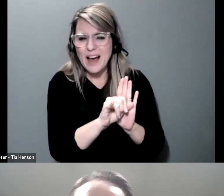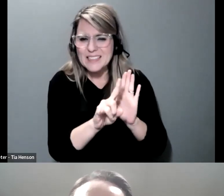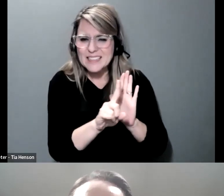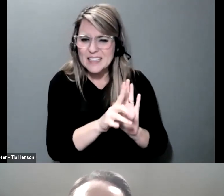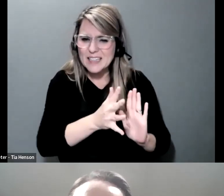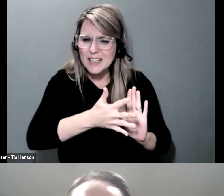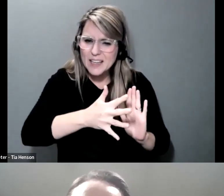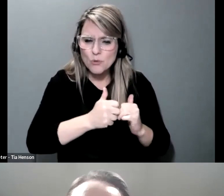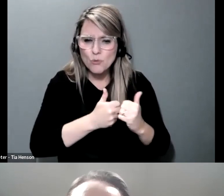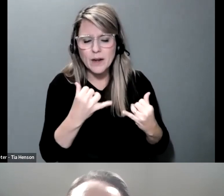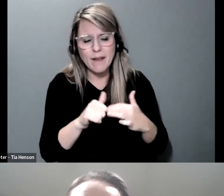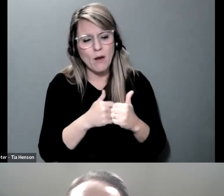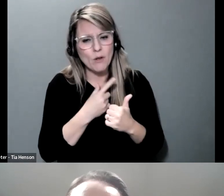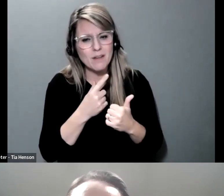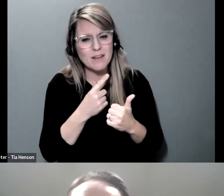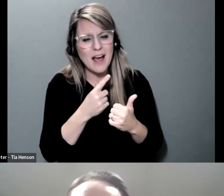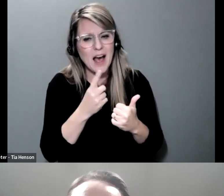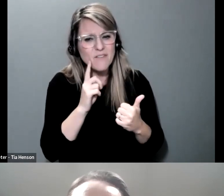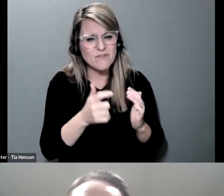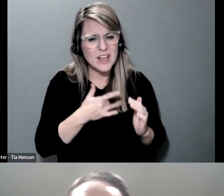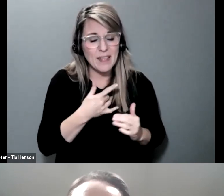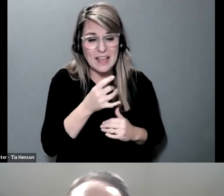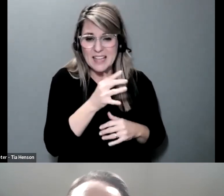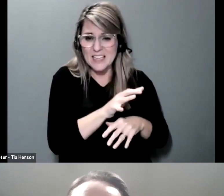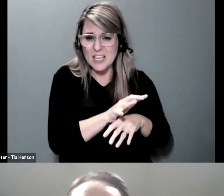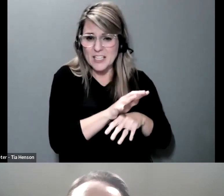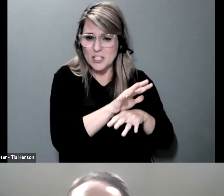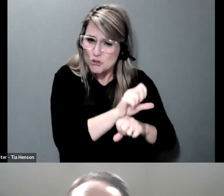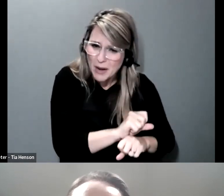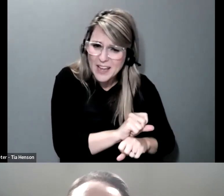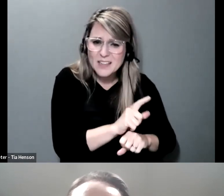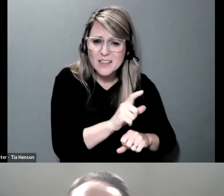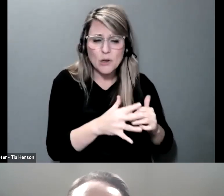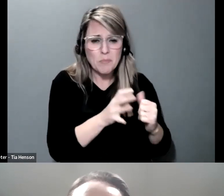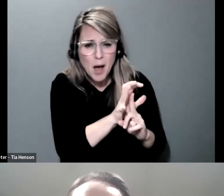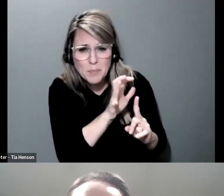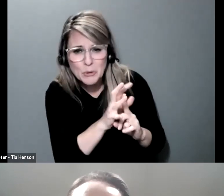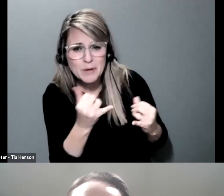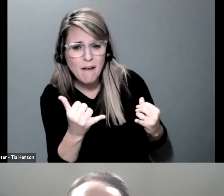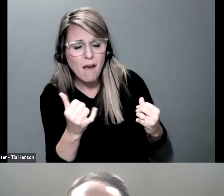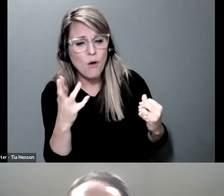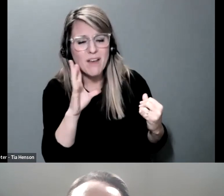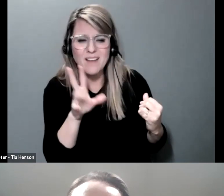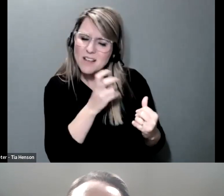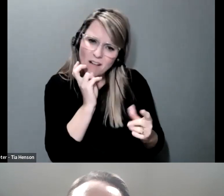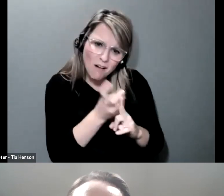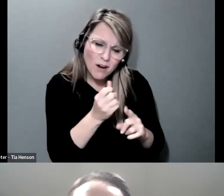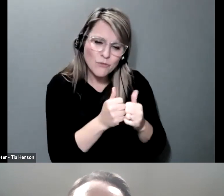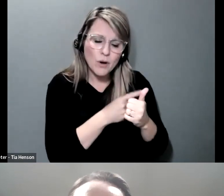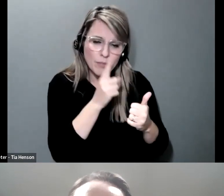that, and that it's not a trend. I find this makes it harder for youth that truly identify